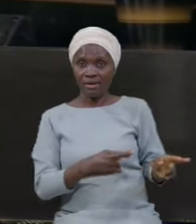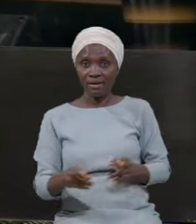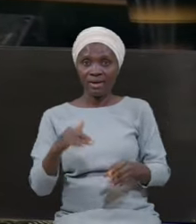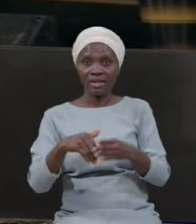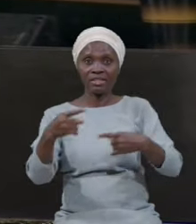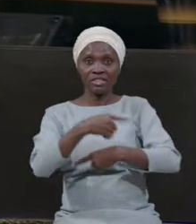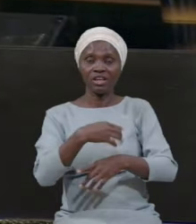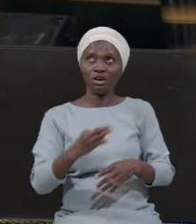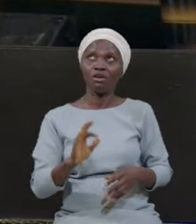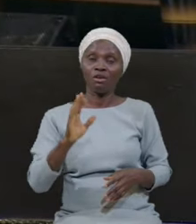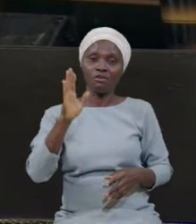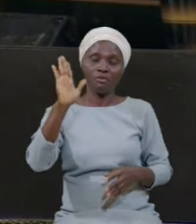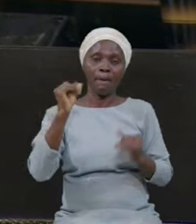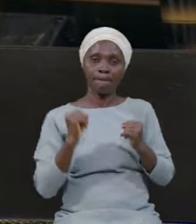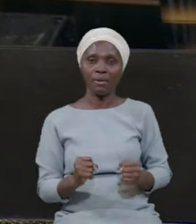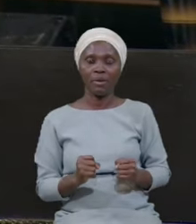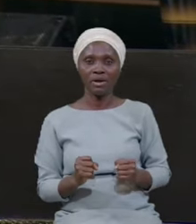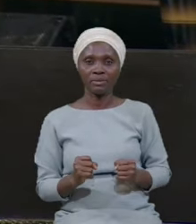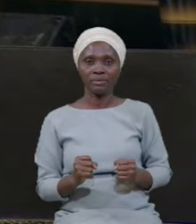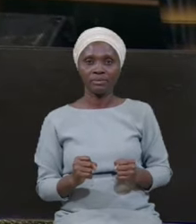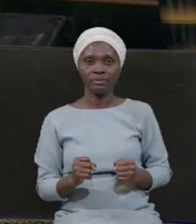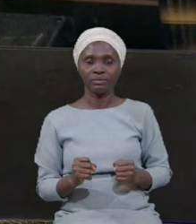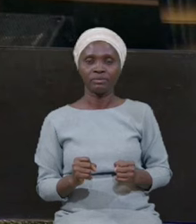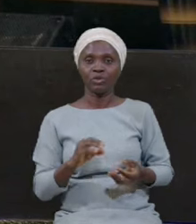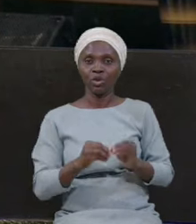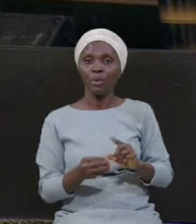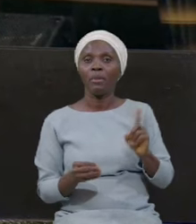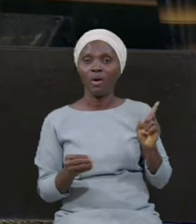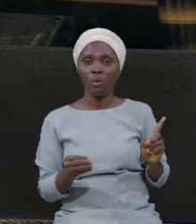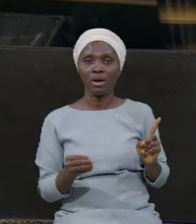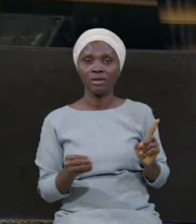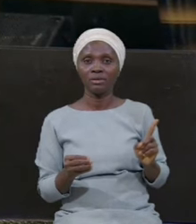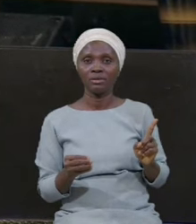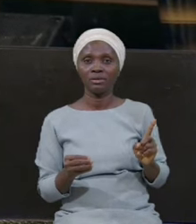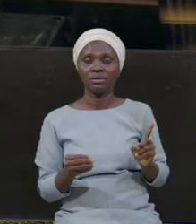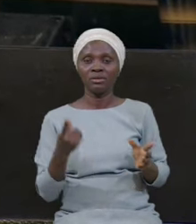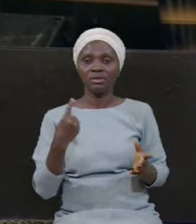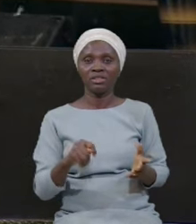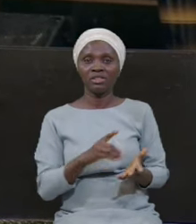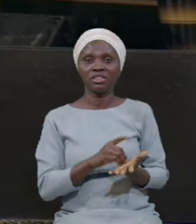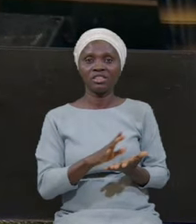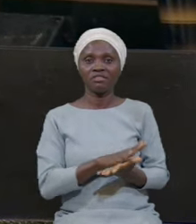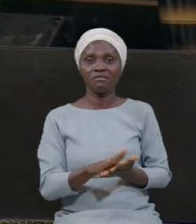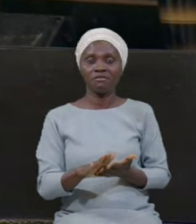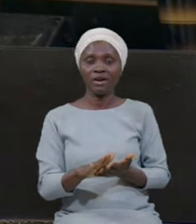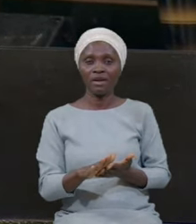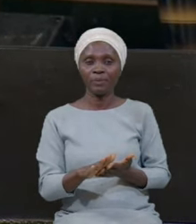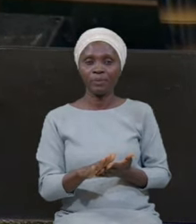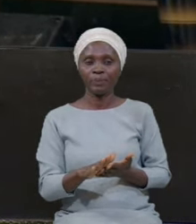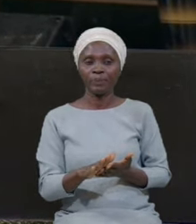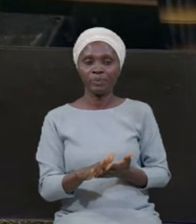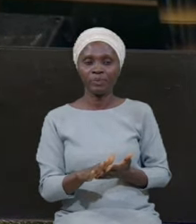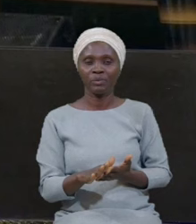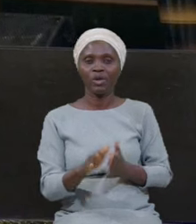three parts of the message. Number one, the divine will to save the